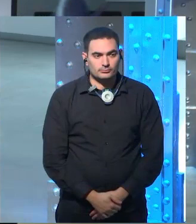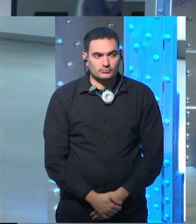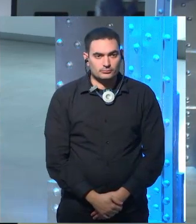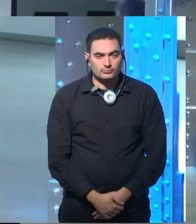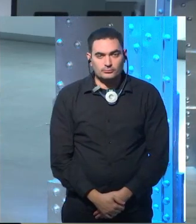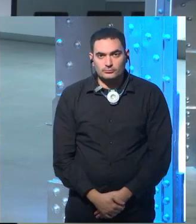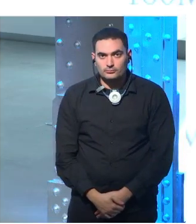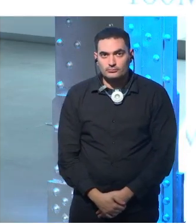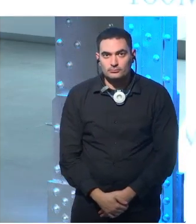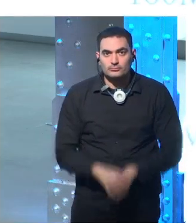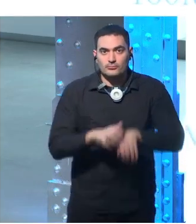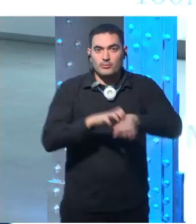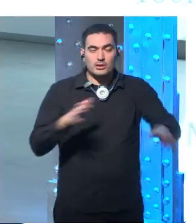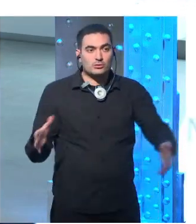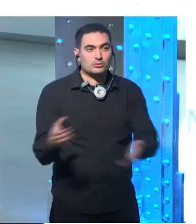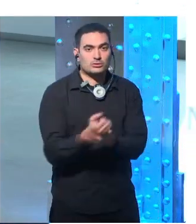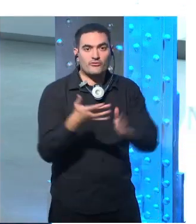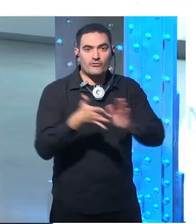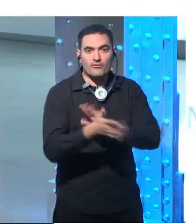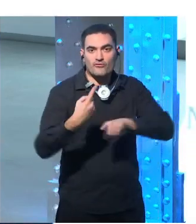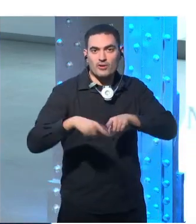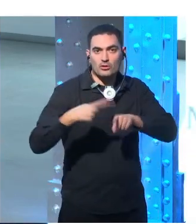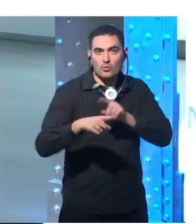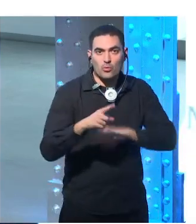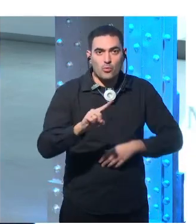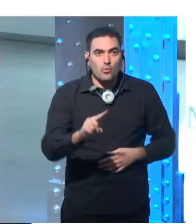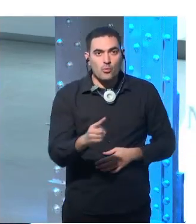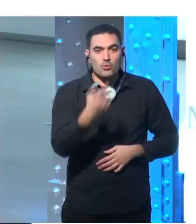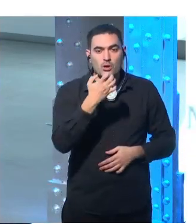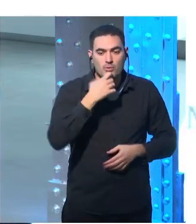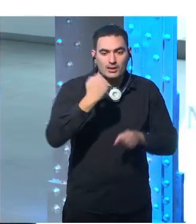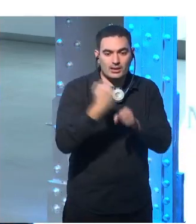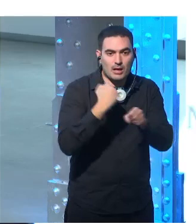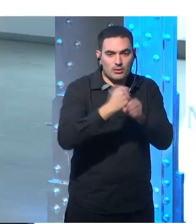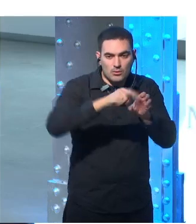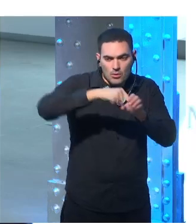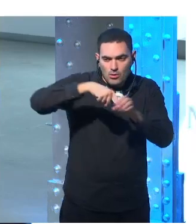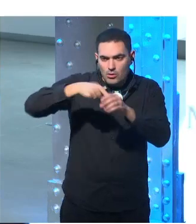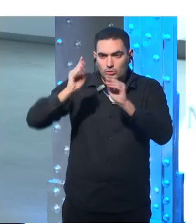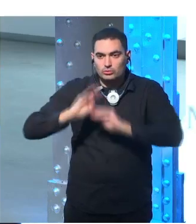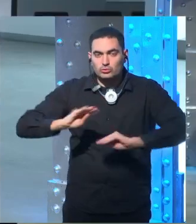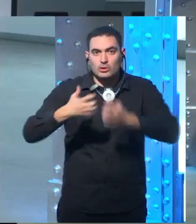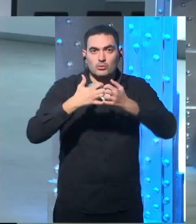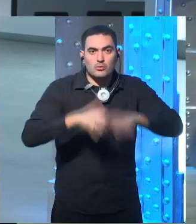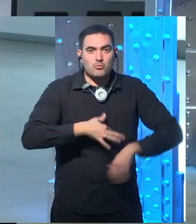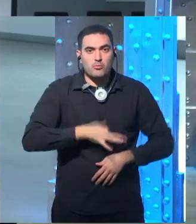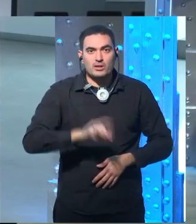one factor determining whether a job is going to be automated away or not. Relative costs between labor